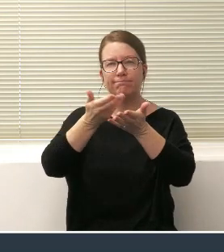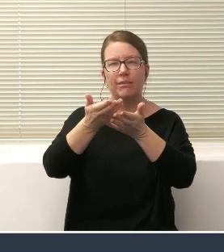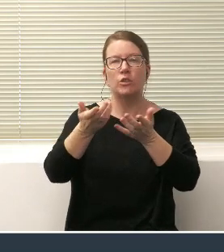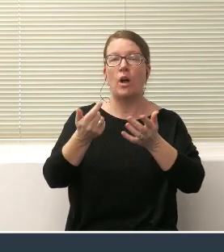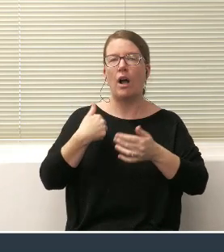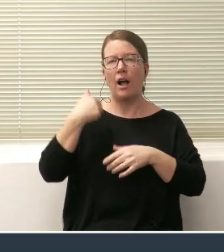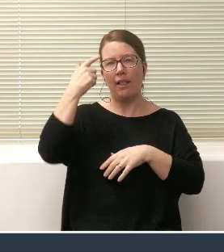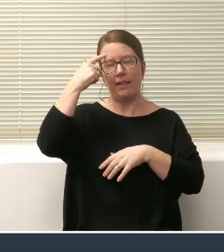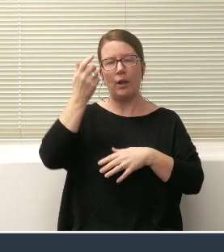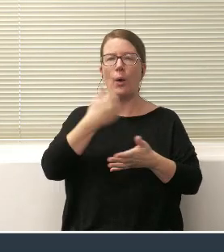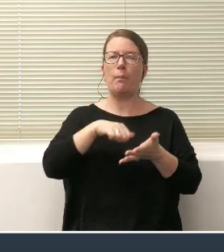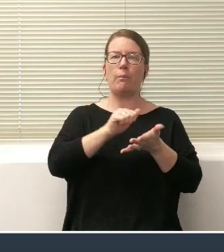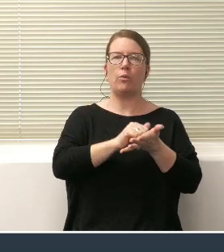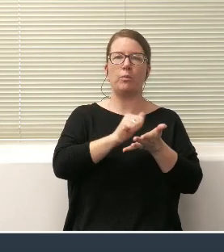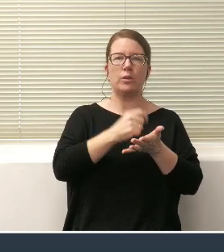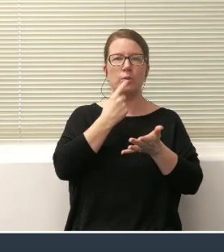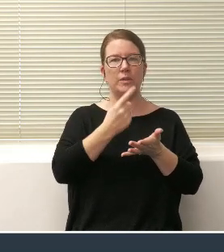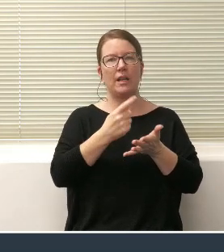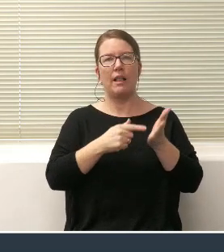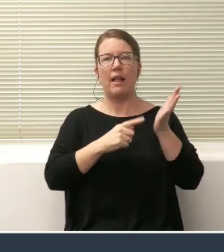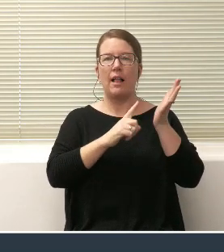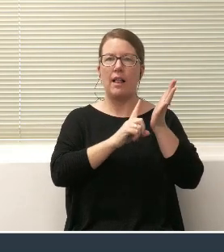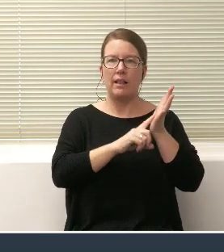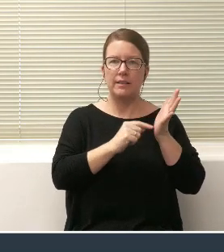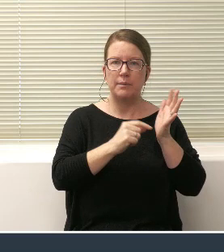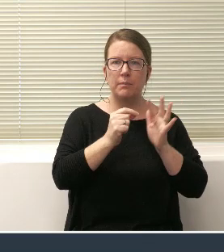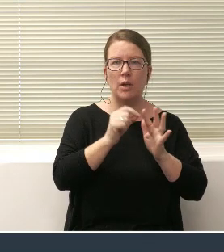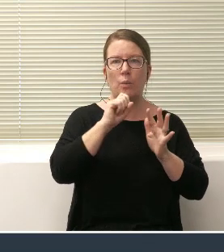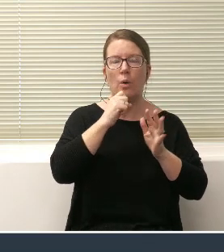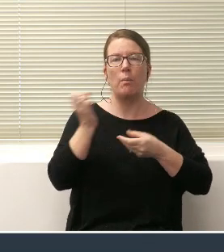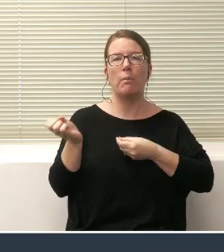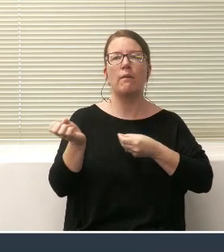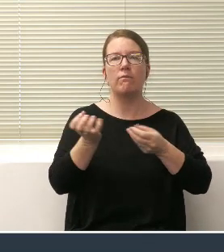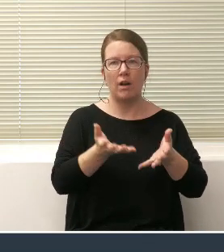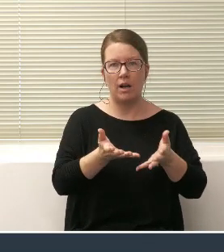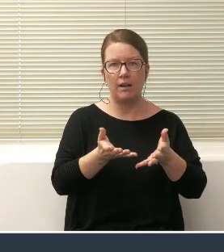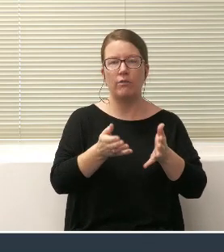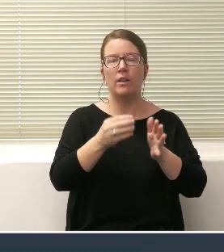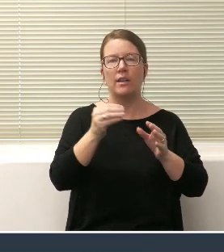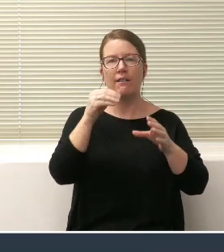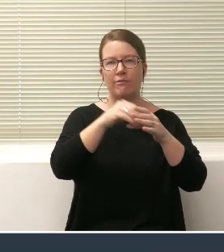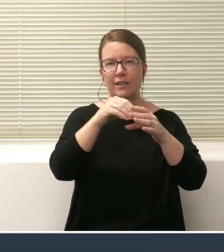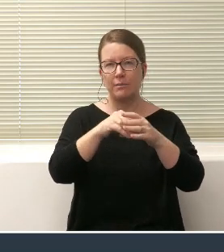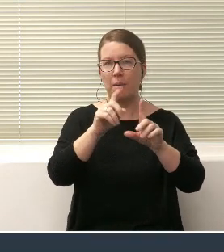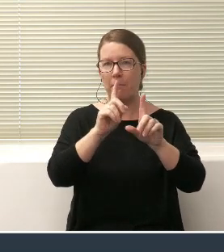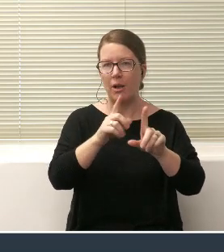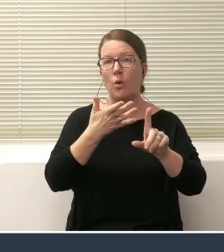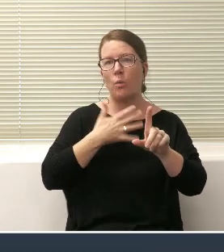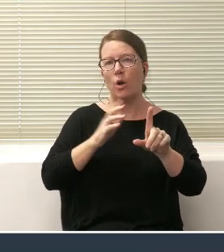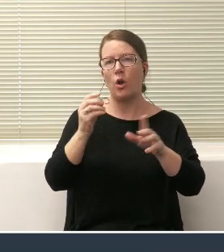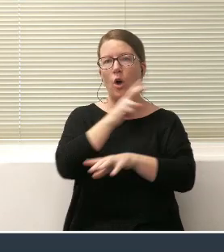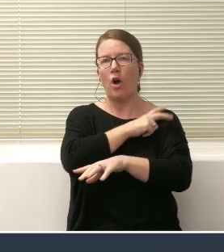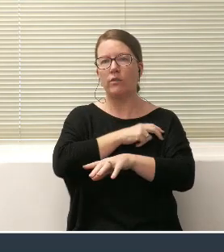that the LTP will provide for that divestment, but that you want officers to come back to